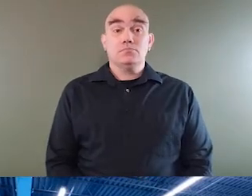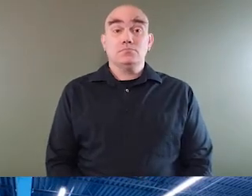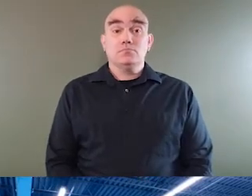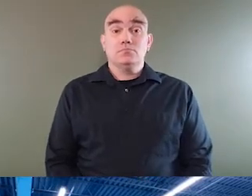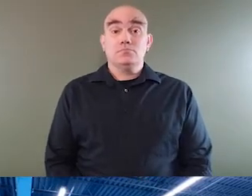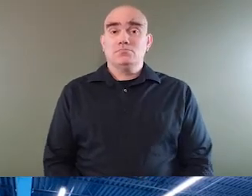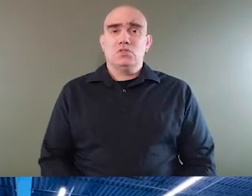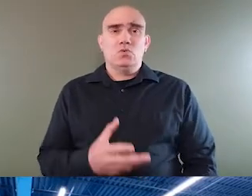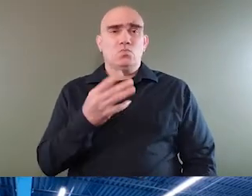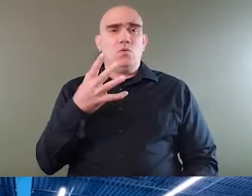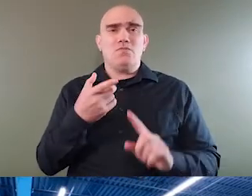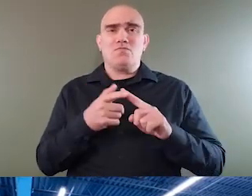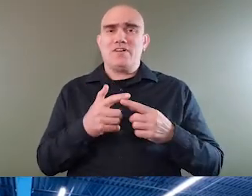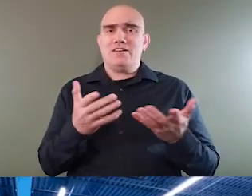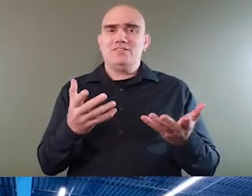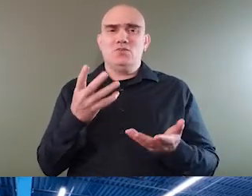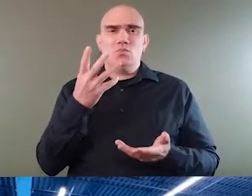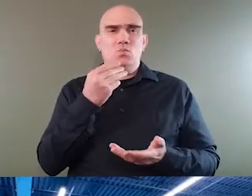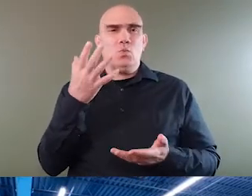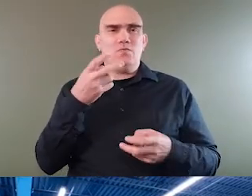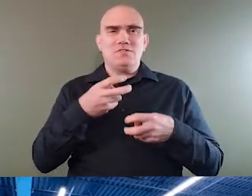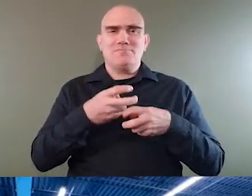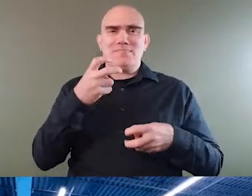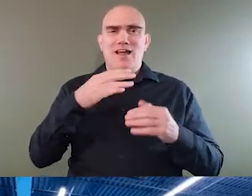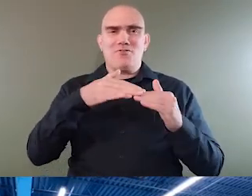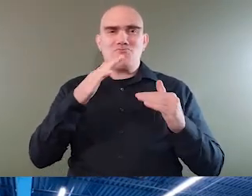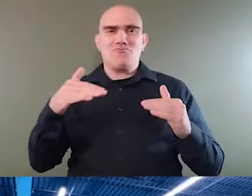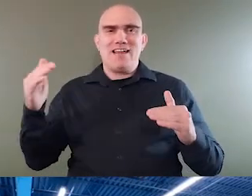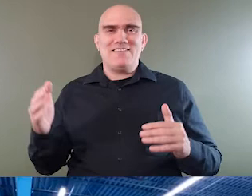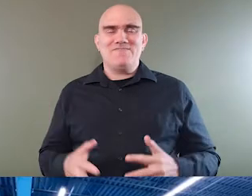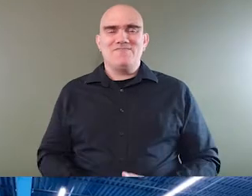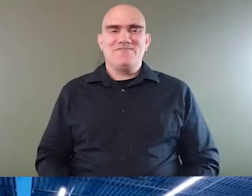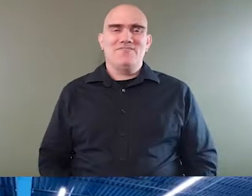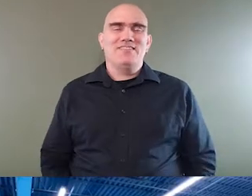Beautiful, friends, a beautiful spinal wave.